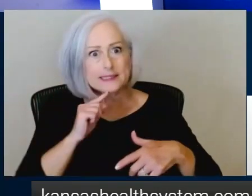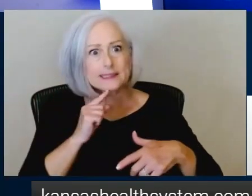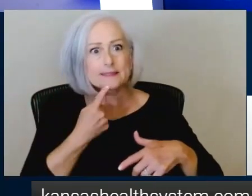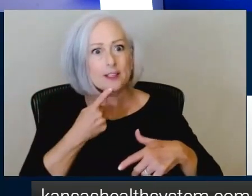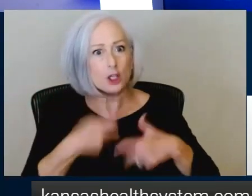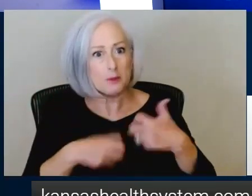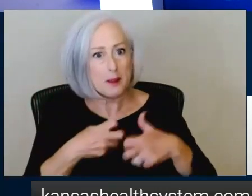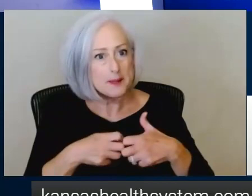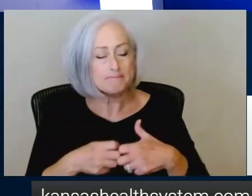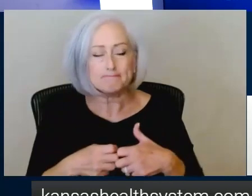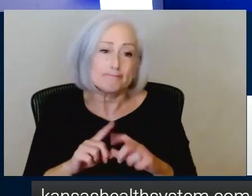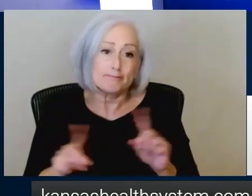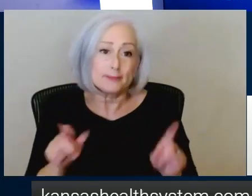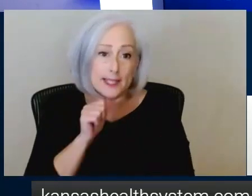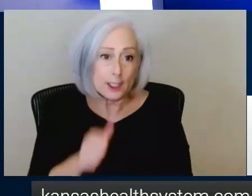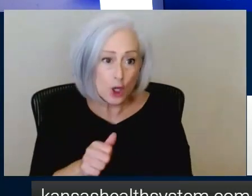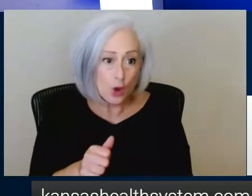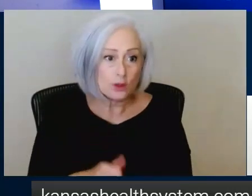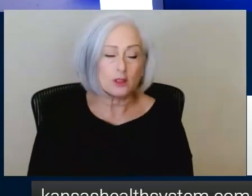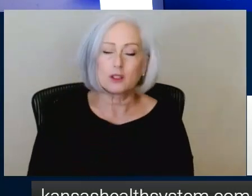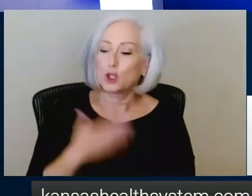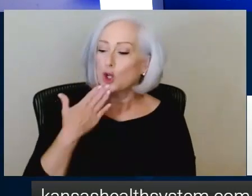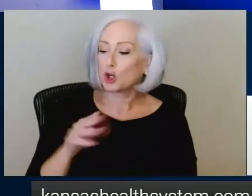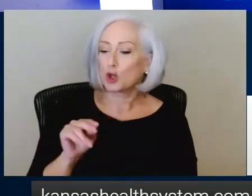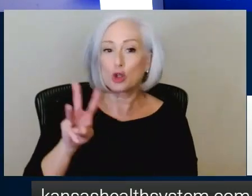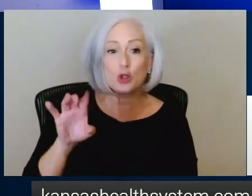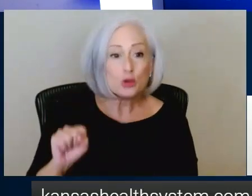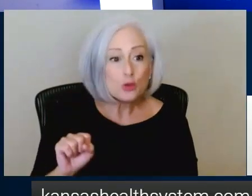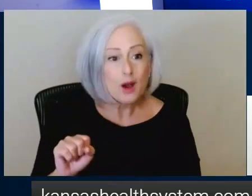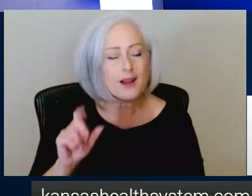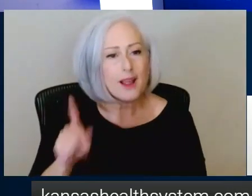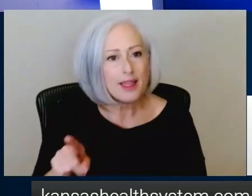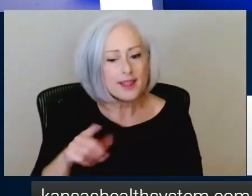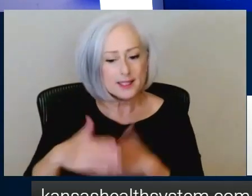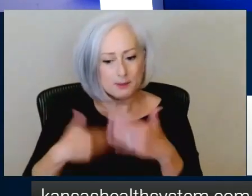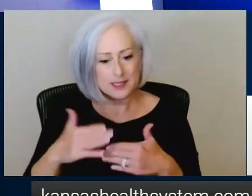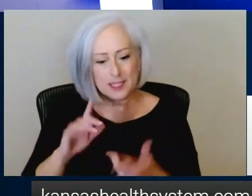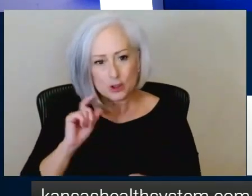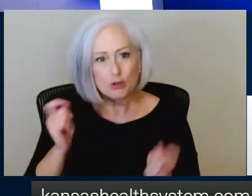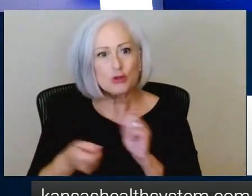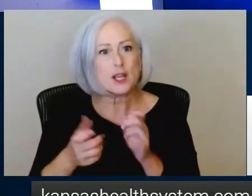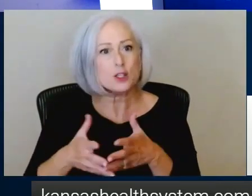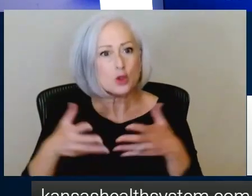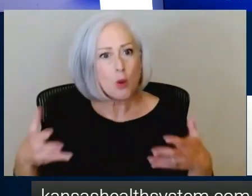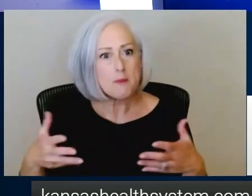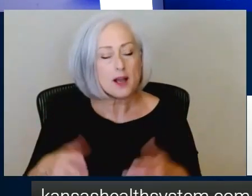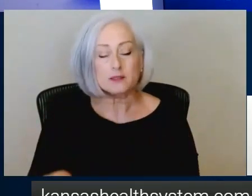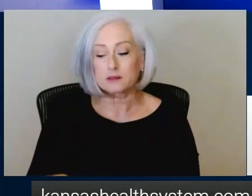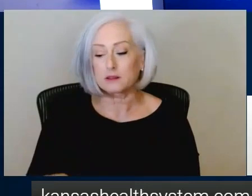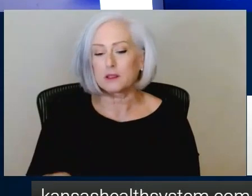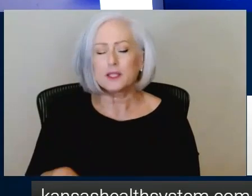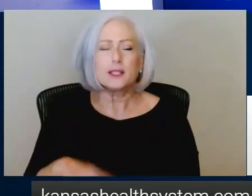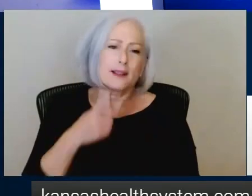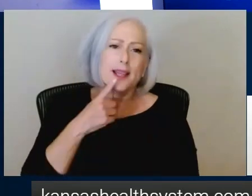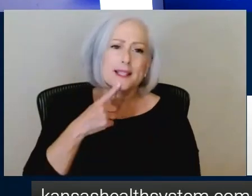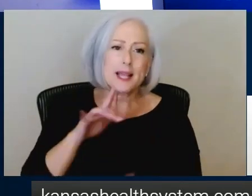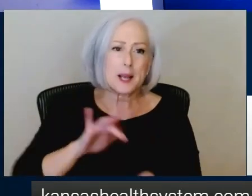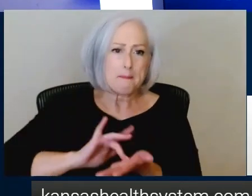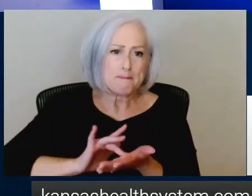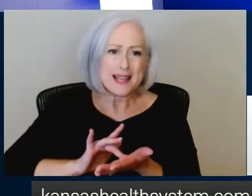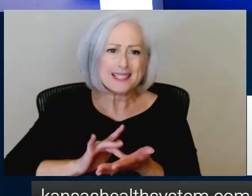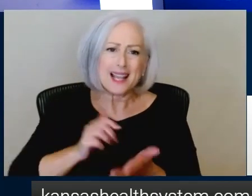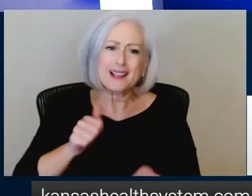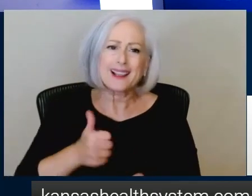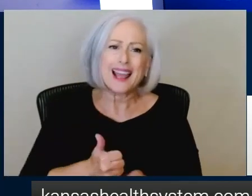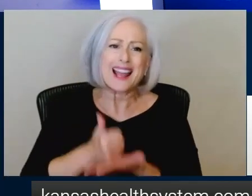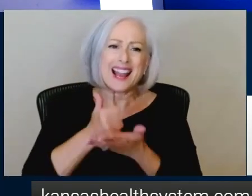the thing that's changed so much, as they brought up, is that medication can help, especially in the early stages, but it doesn't really address the underlying